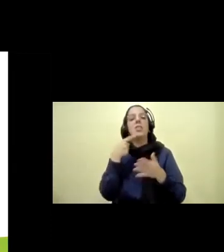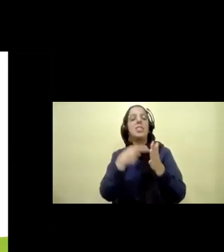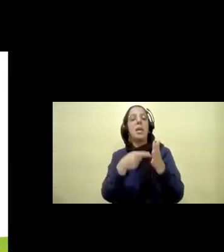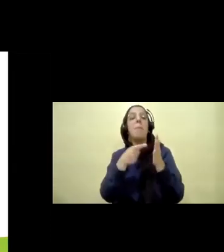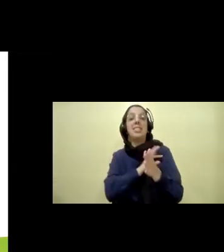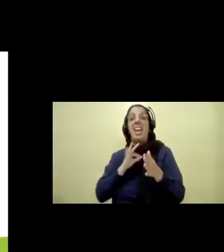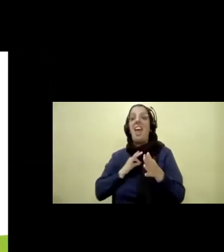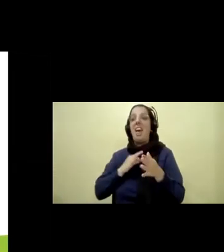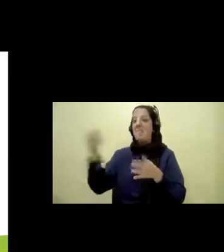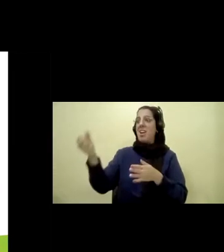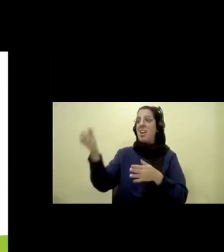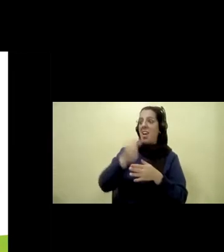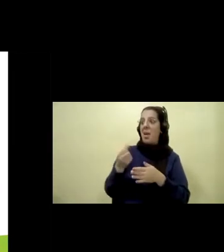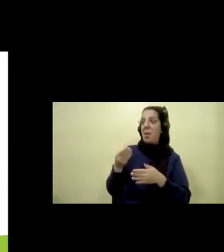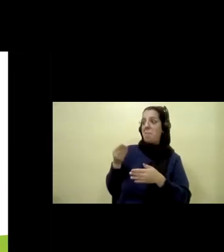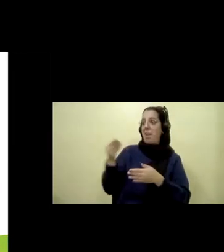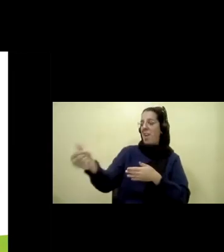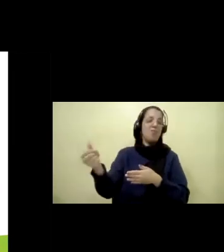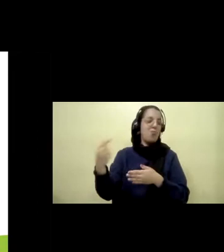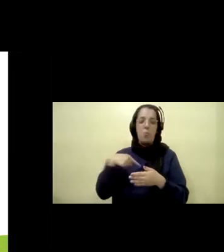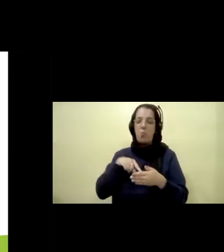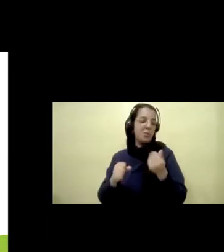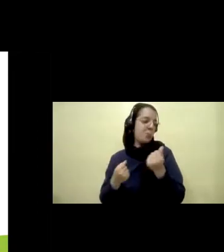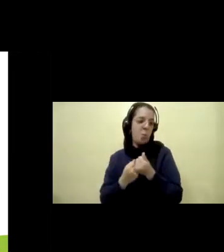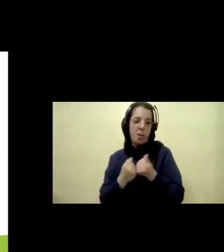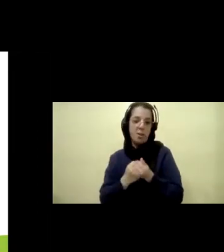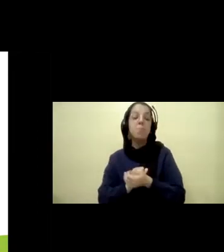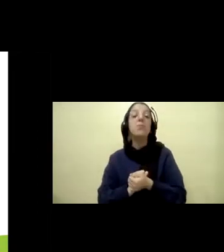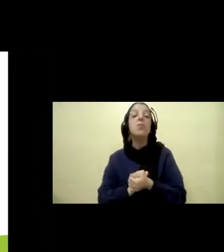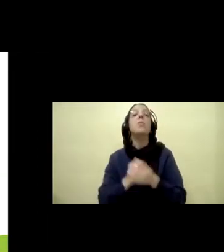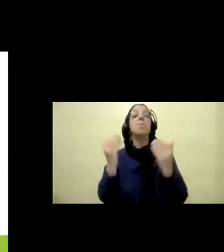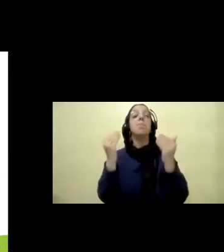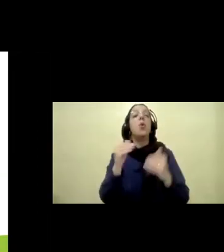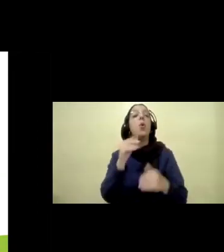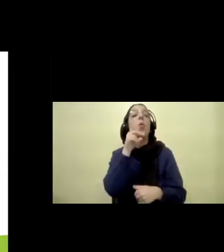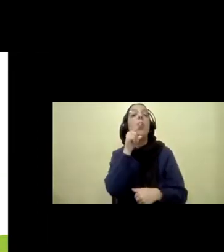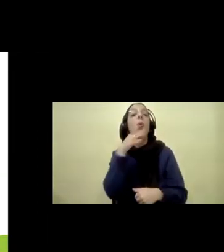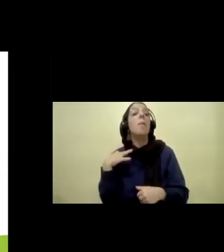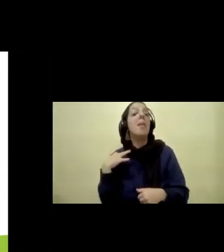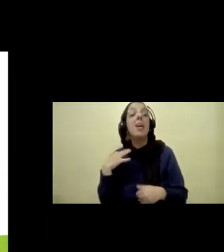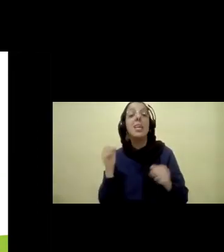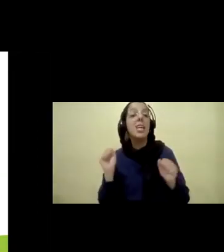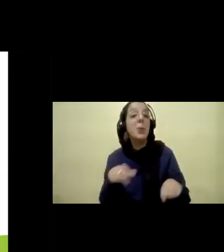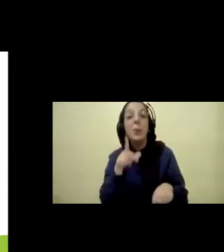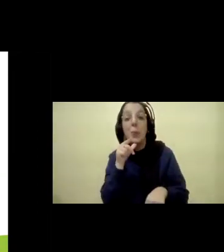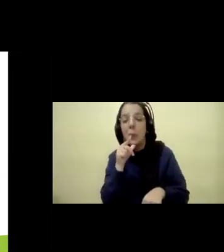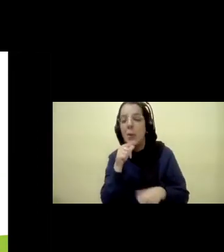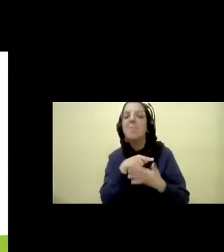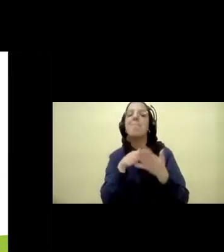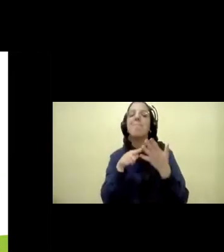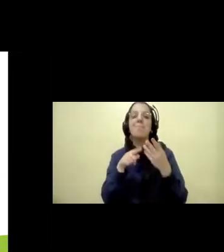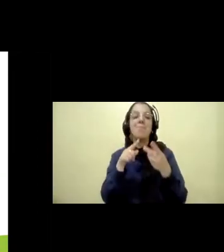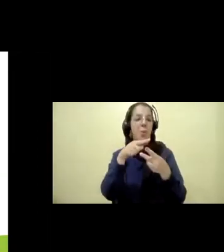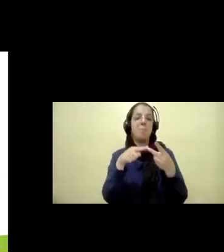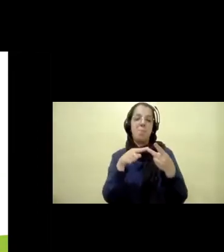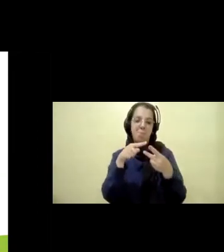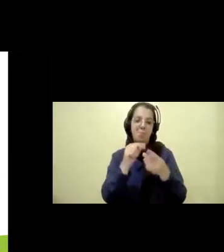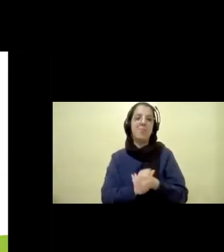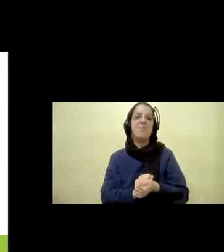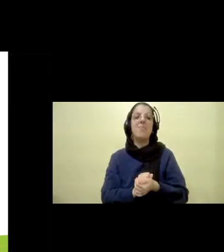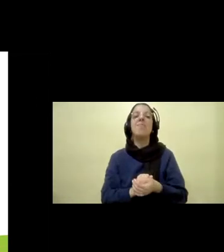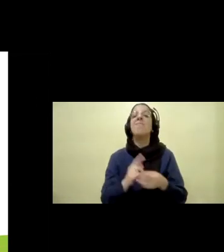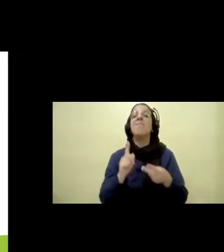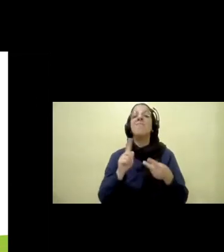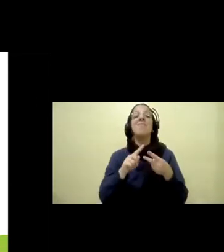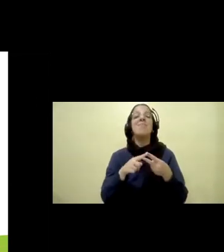that. So who can apply? Well, the main eligibility is for professional artists.